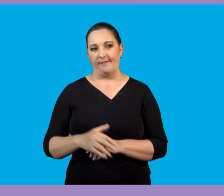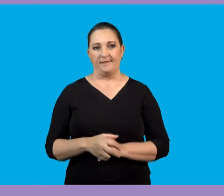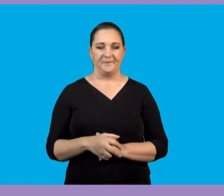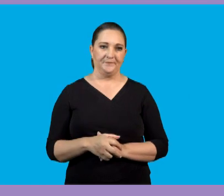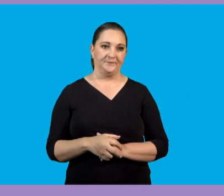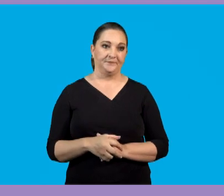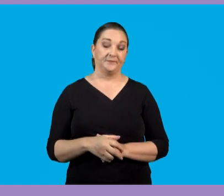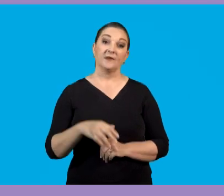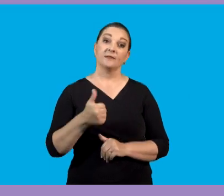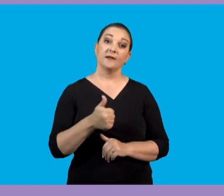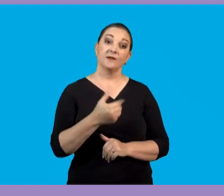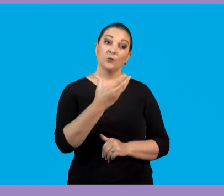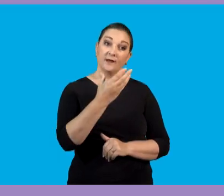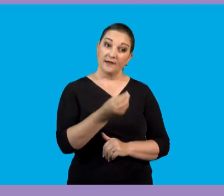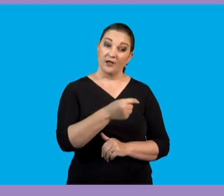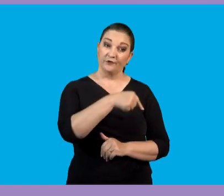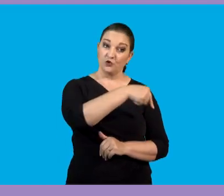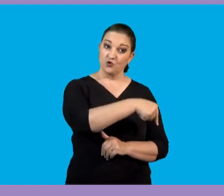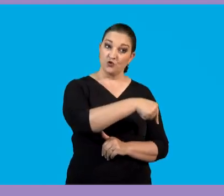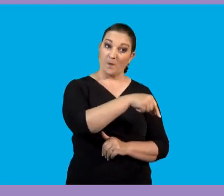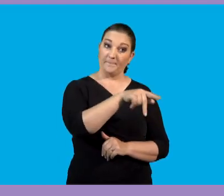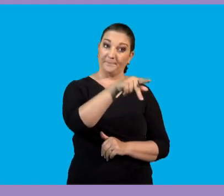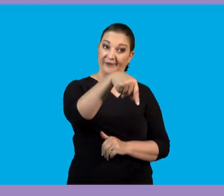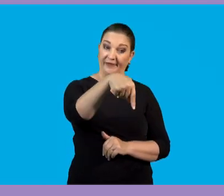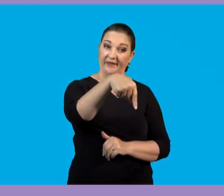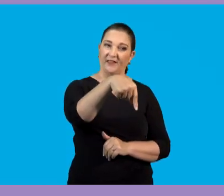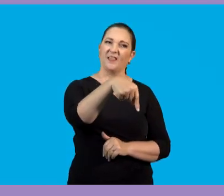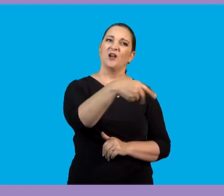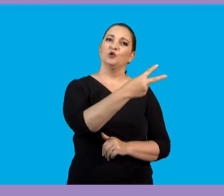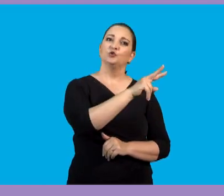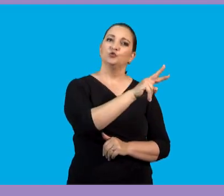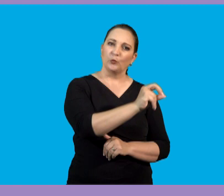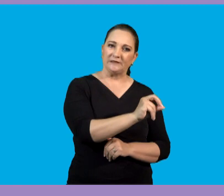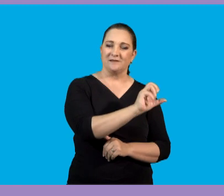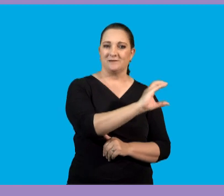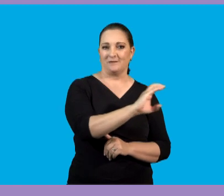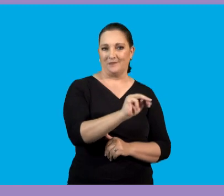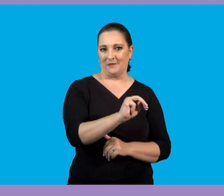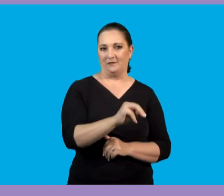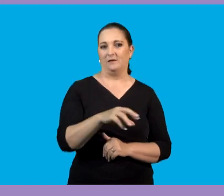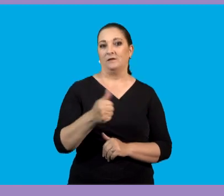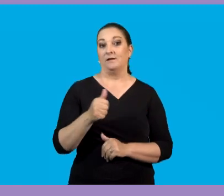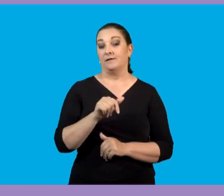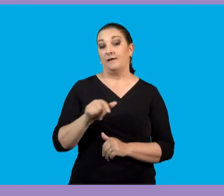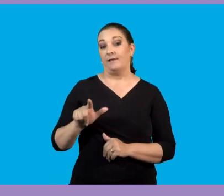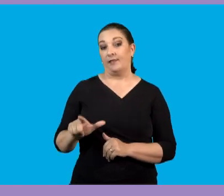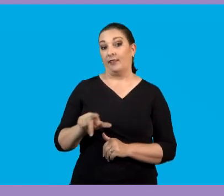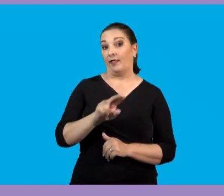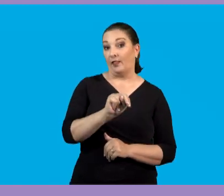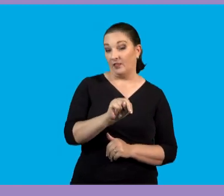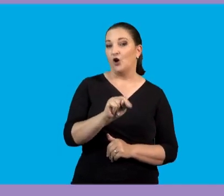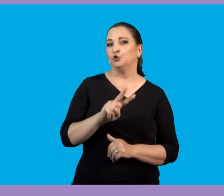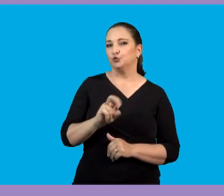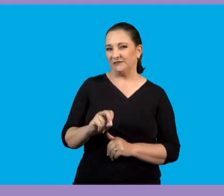And then lastly, we have 20 centimeters for QP and we have 20 centimeters for